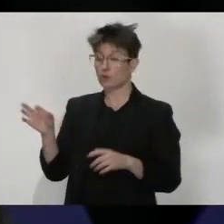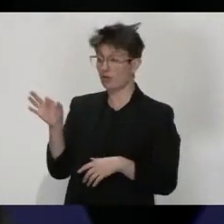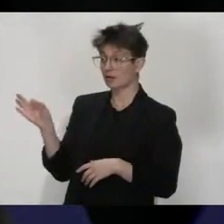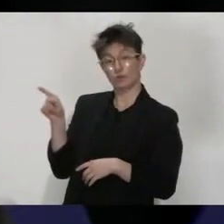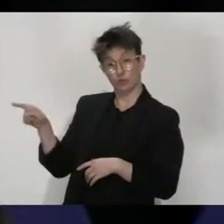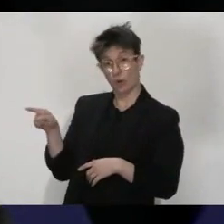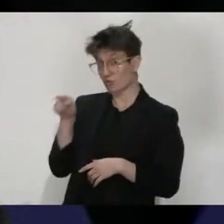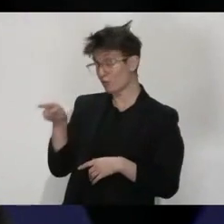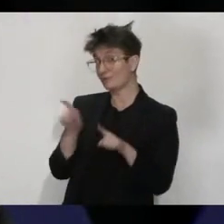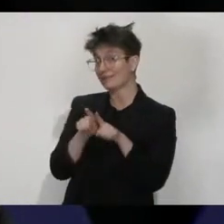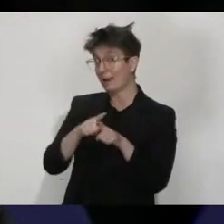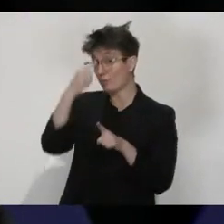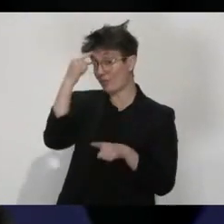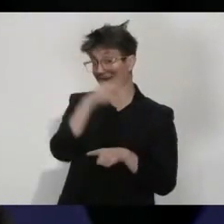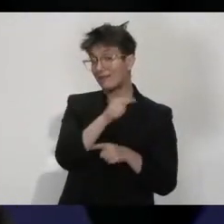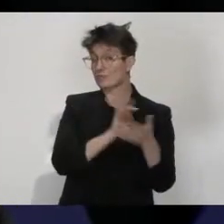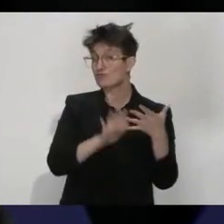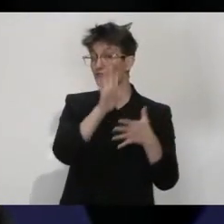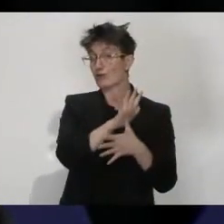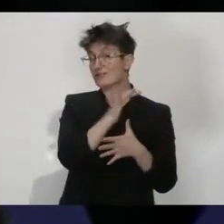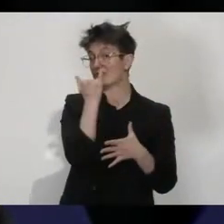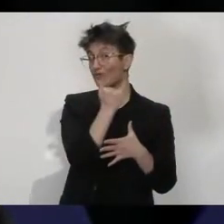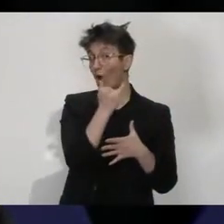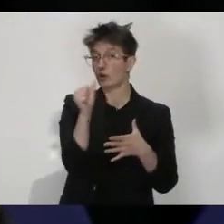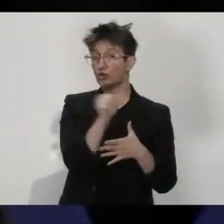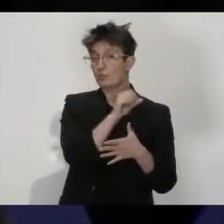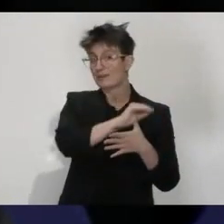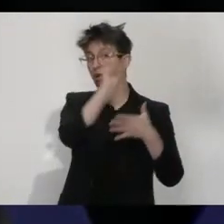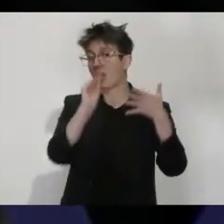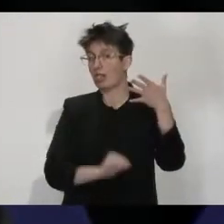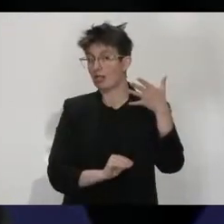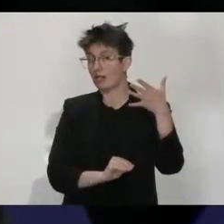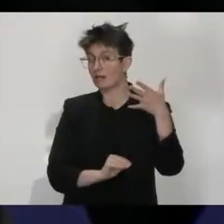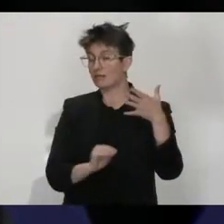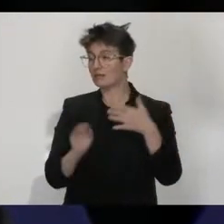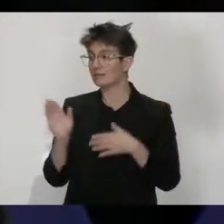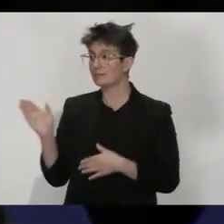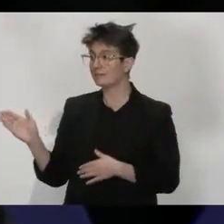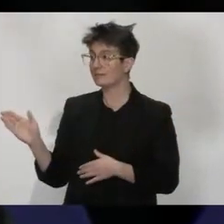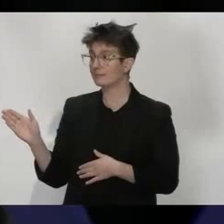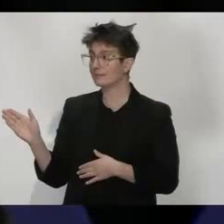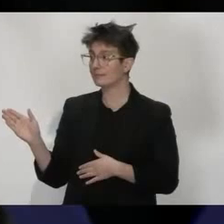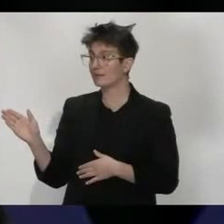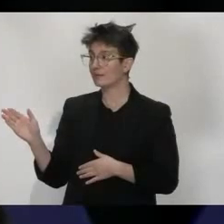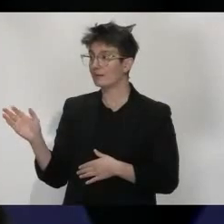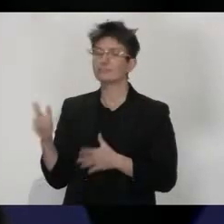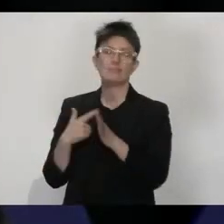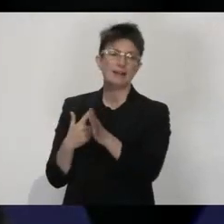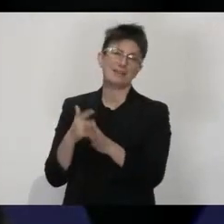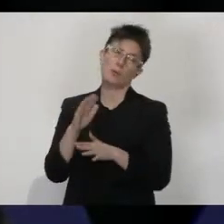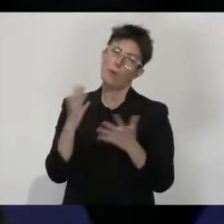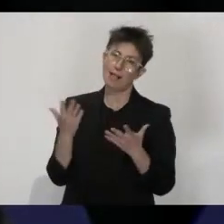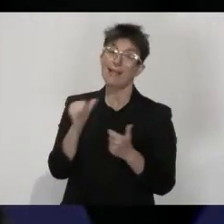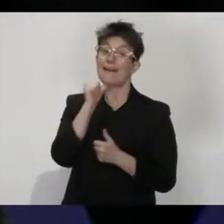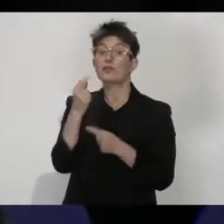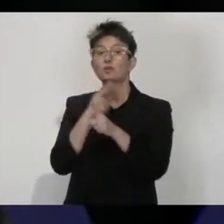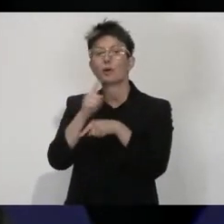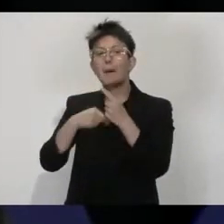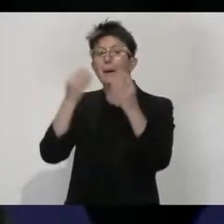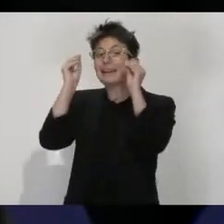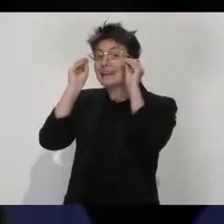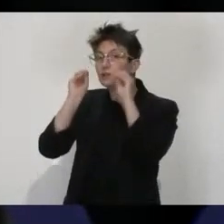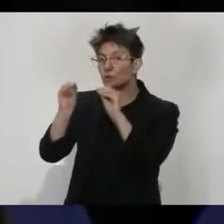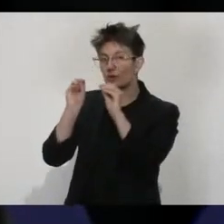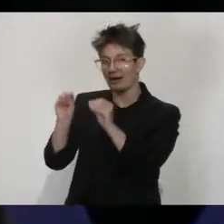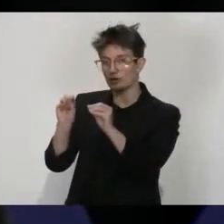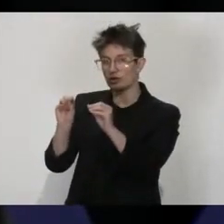an education point of view, it would not be his priority, and it's not. The education capital budget is being spent right